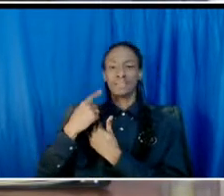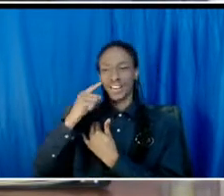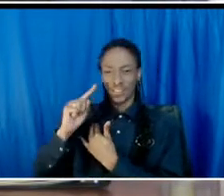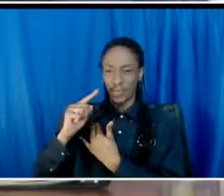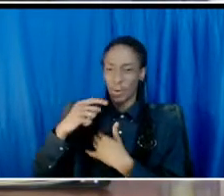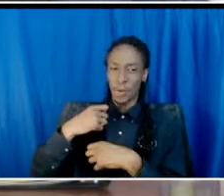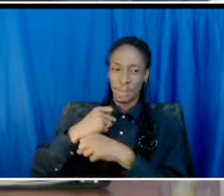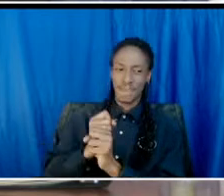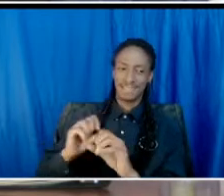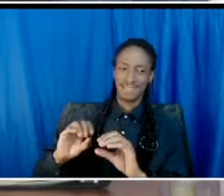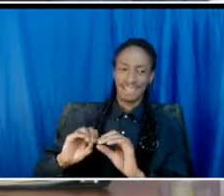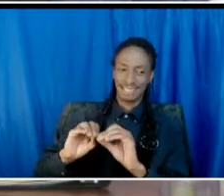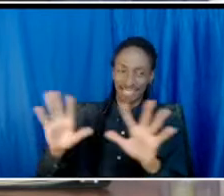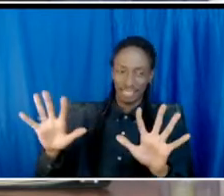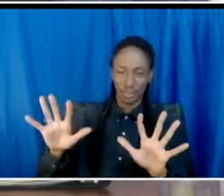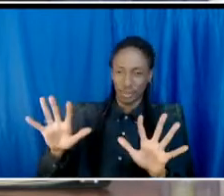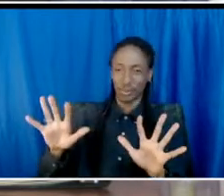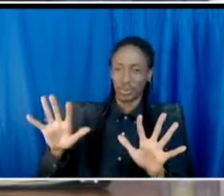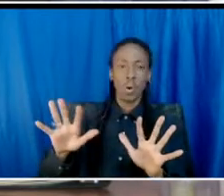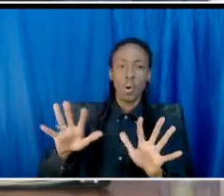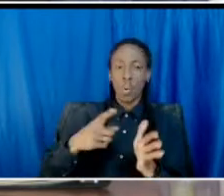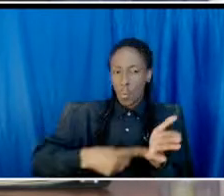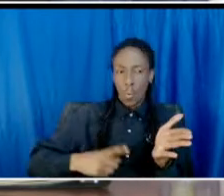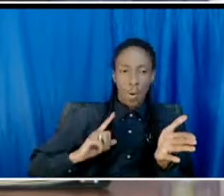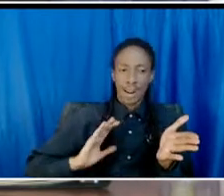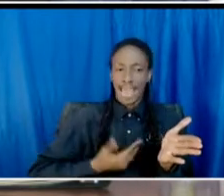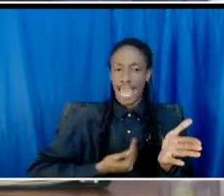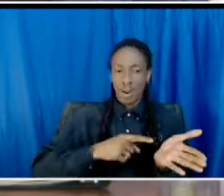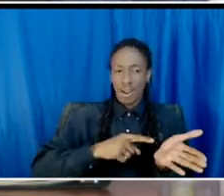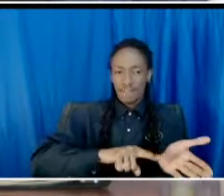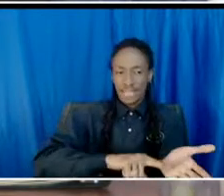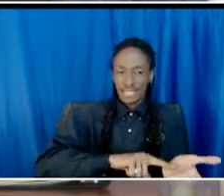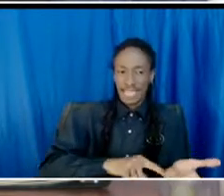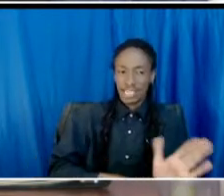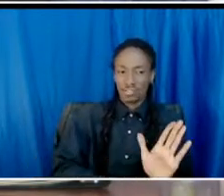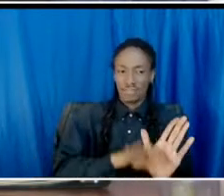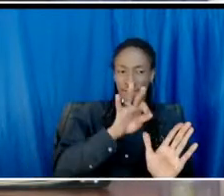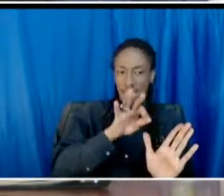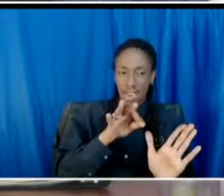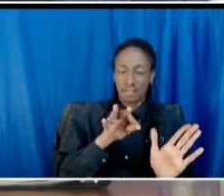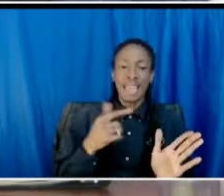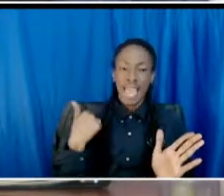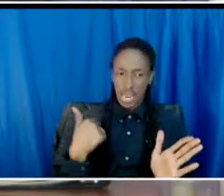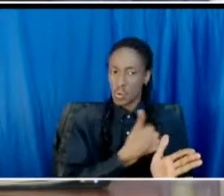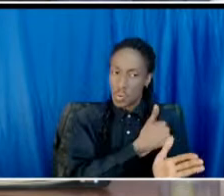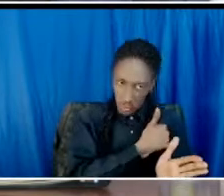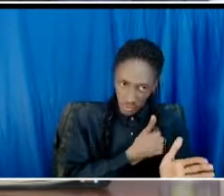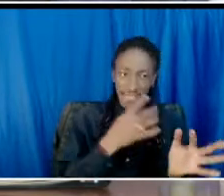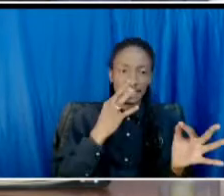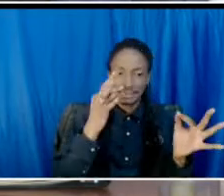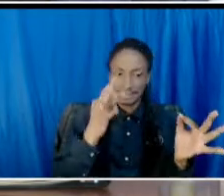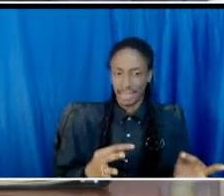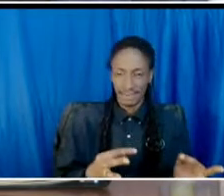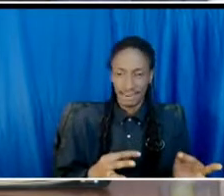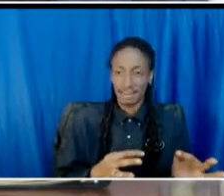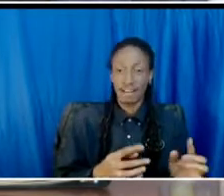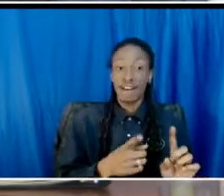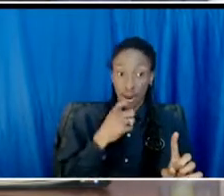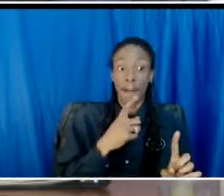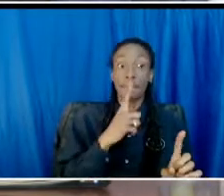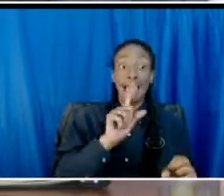the president what our investigations had revealed, and that we had concluded, based on actual